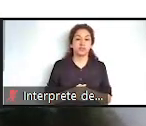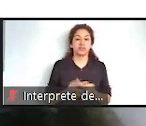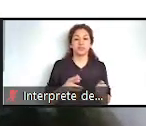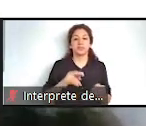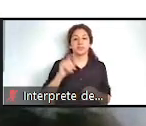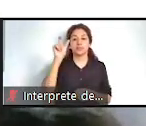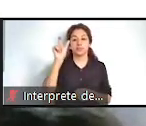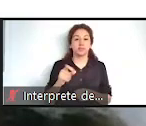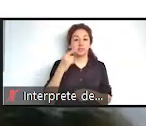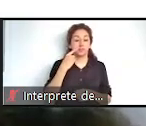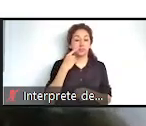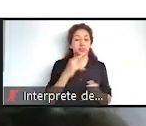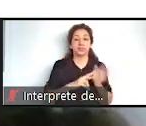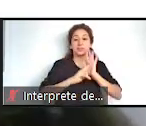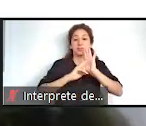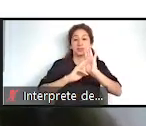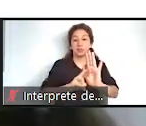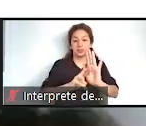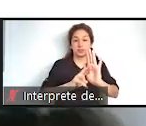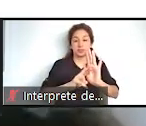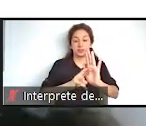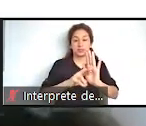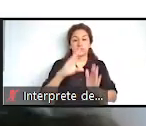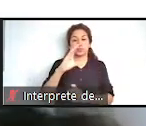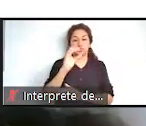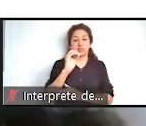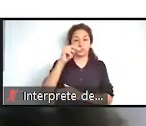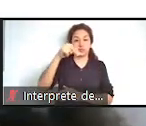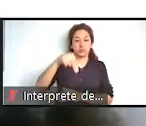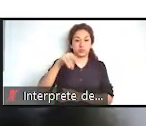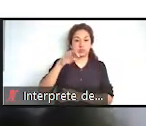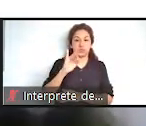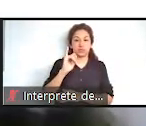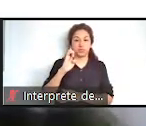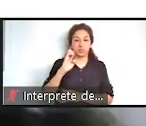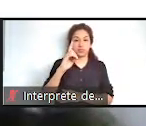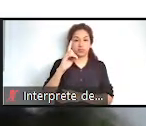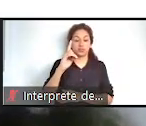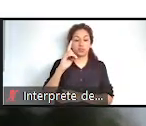mr representative alpha config